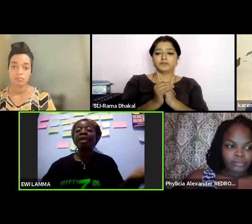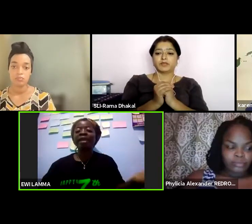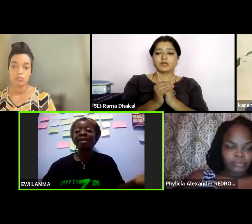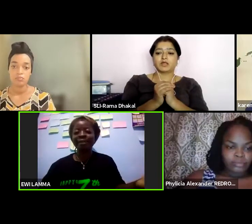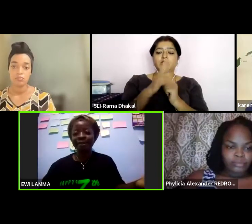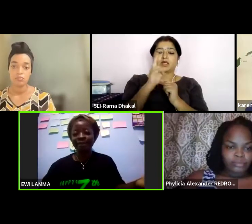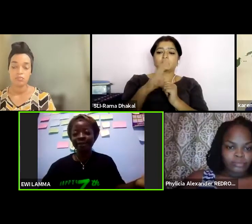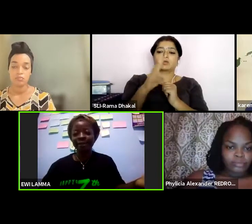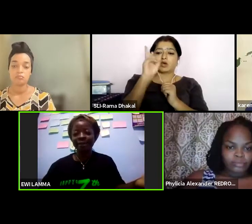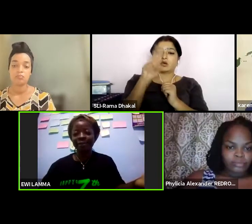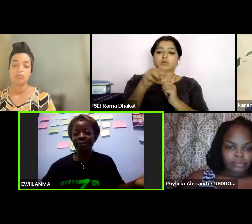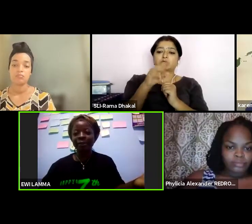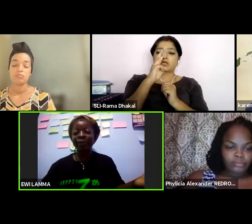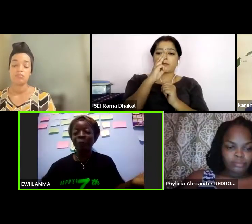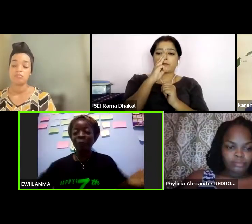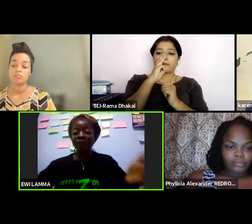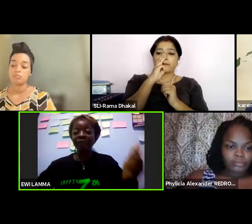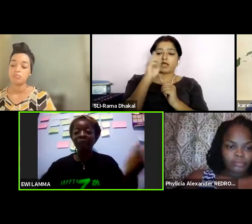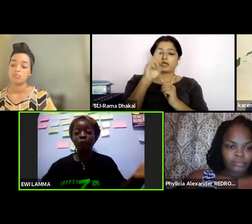be made,